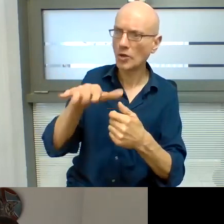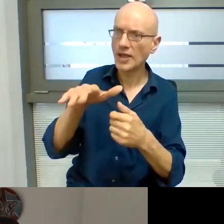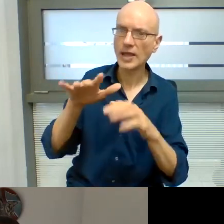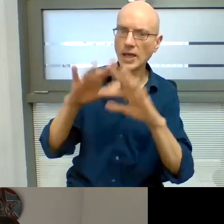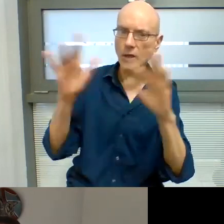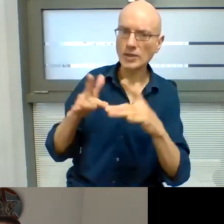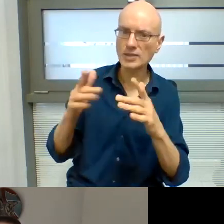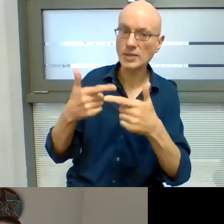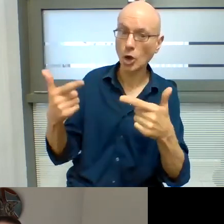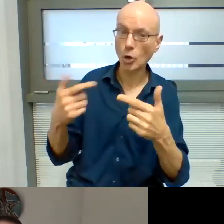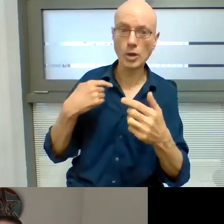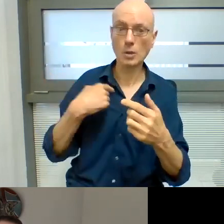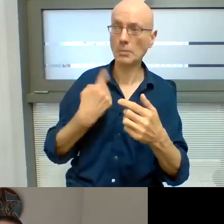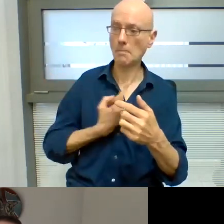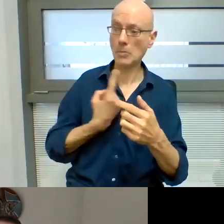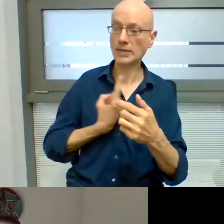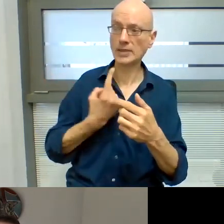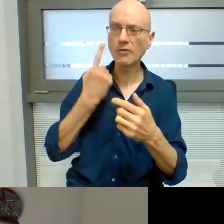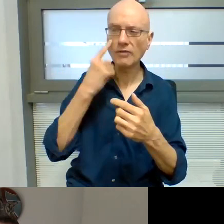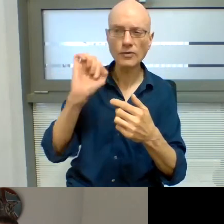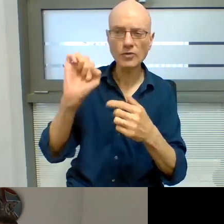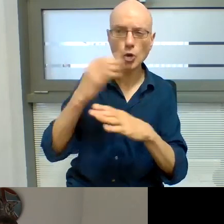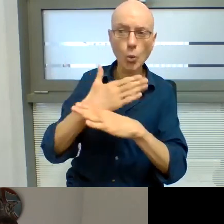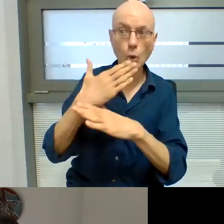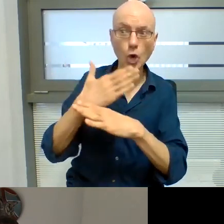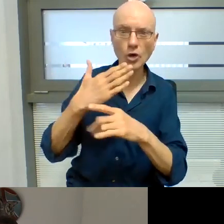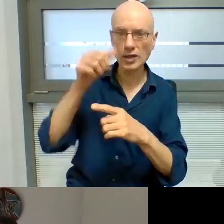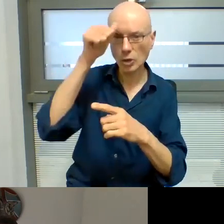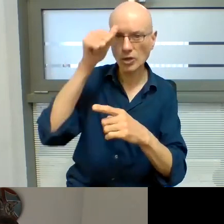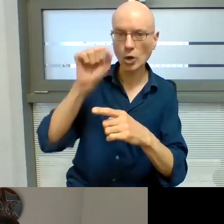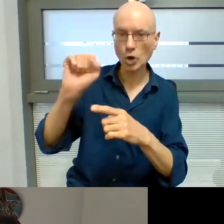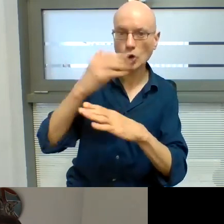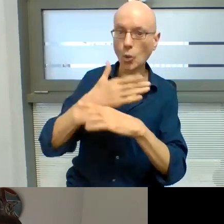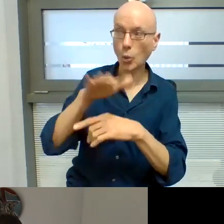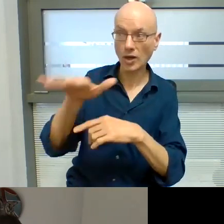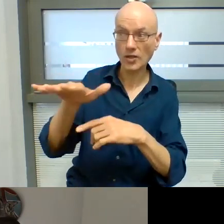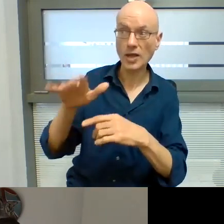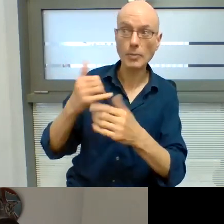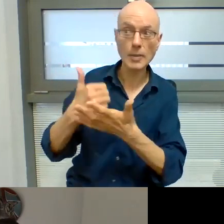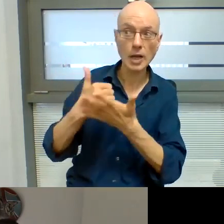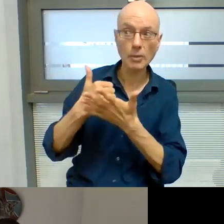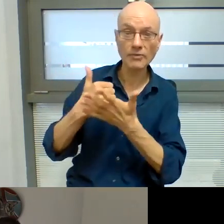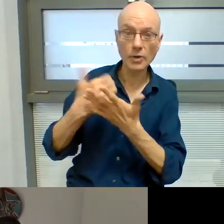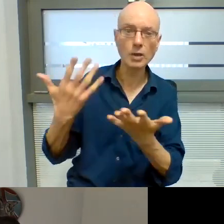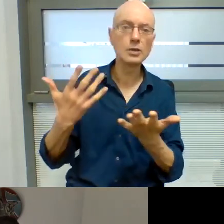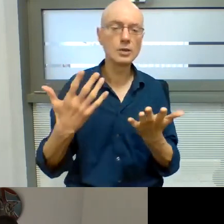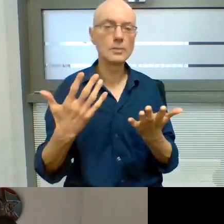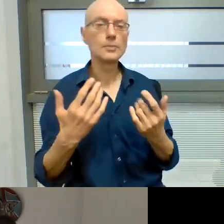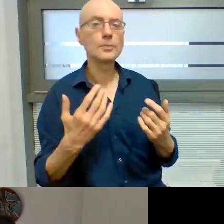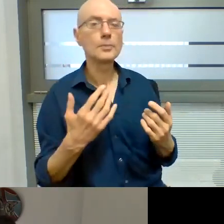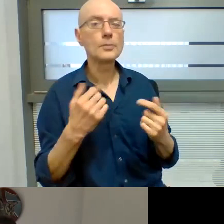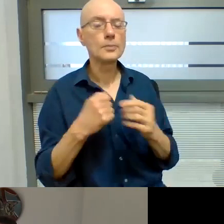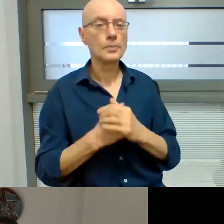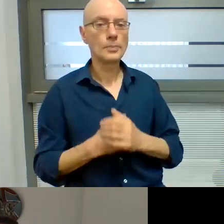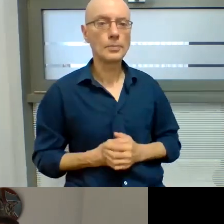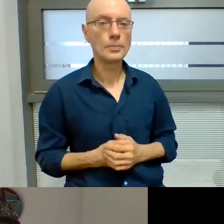having looked myself for what you do. So I know you're there, but it just might be helpful. I did send